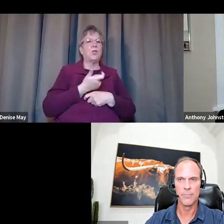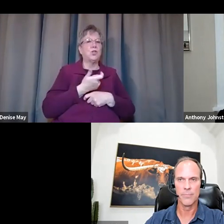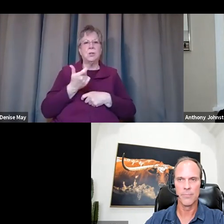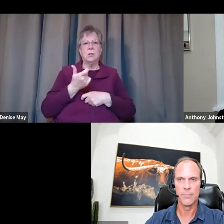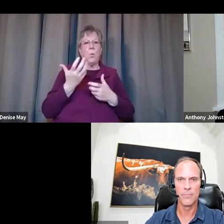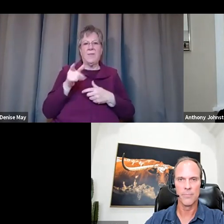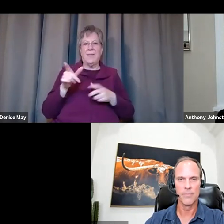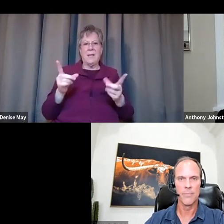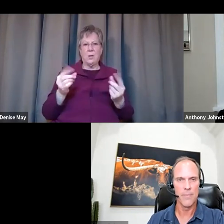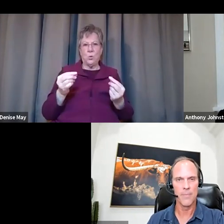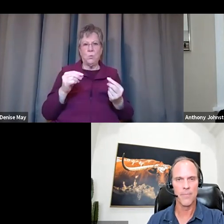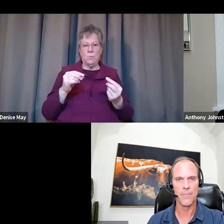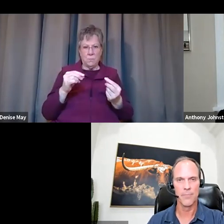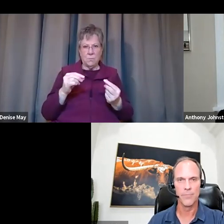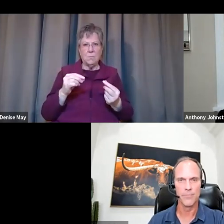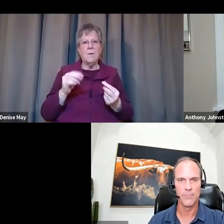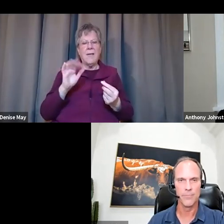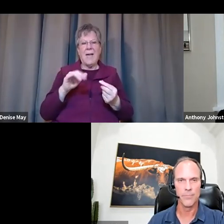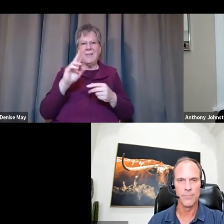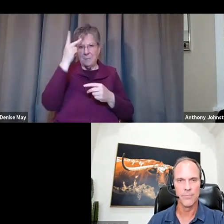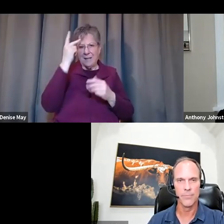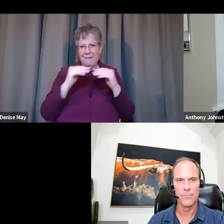legislate at the political level.